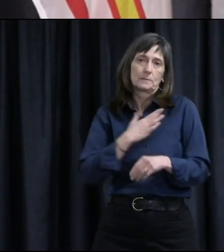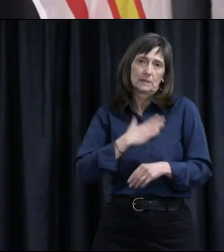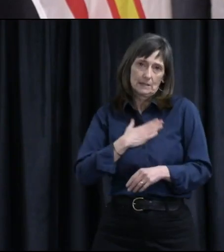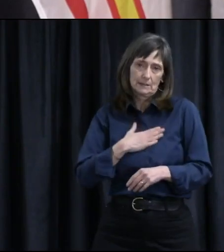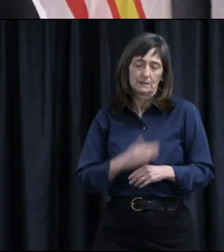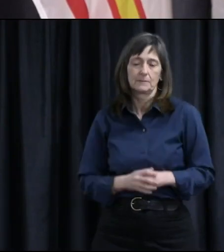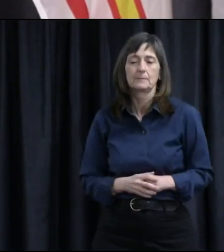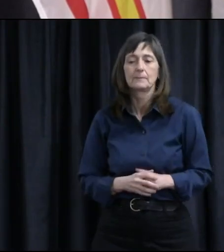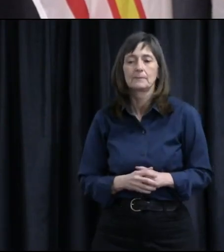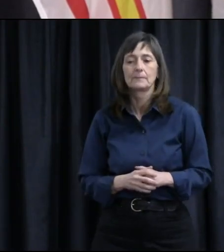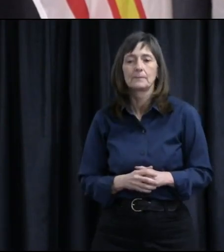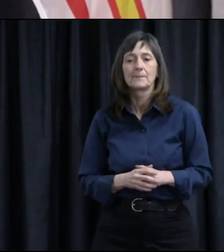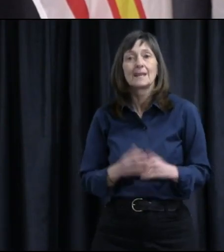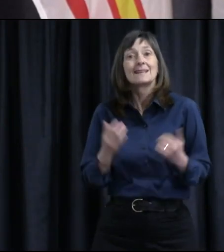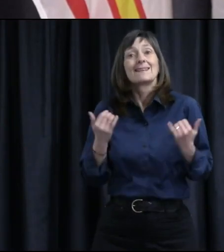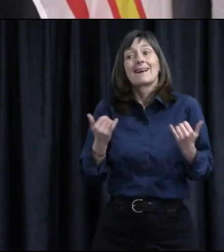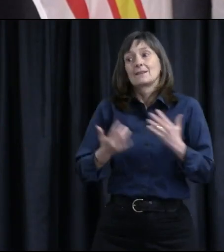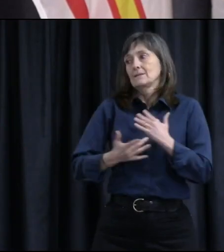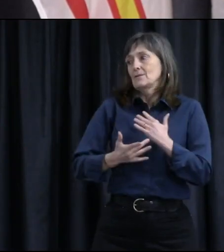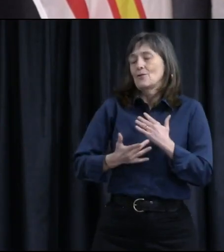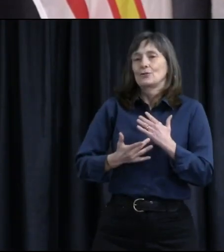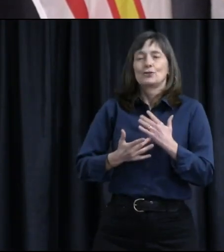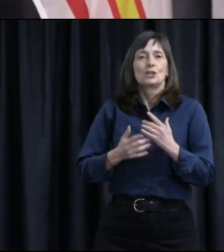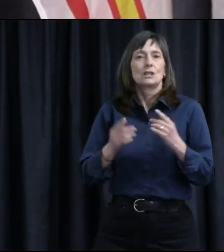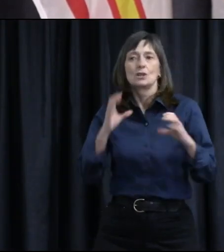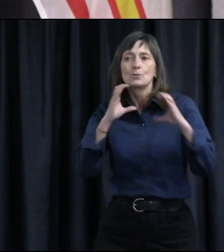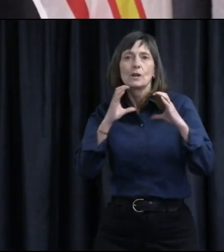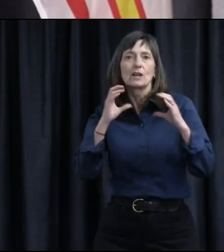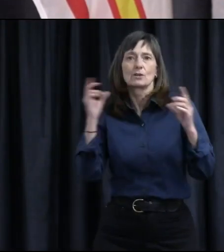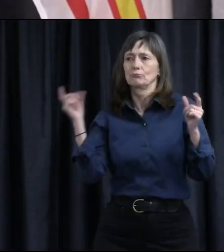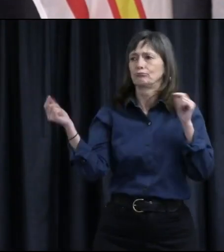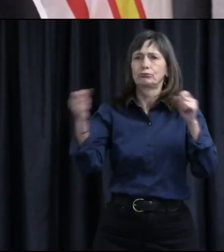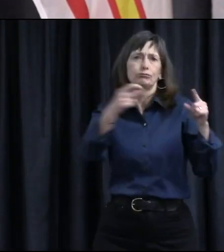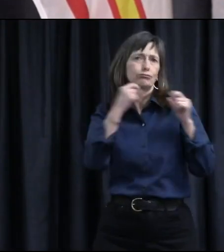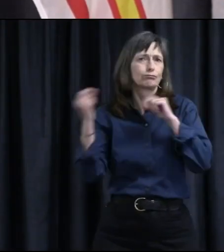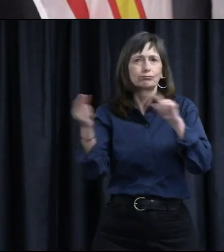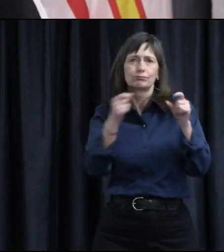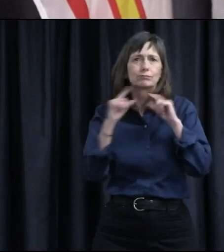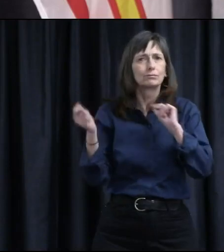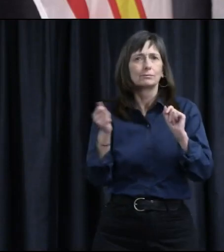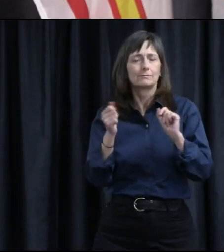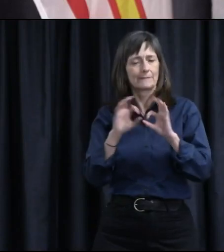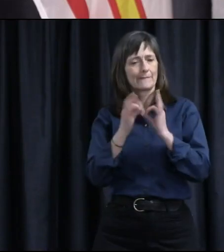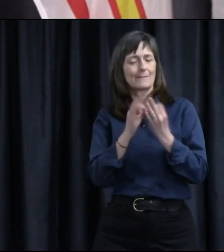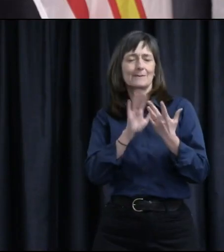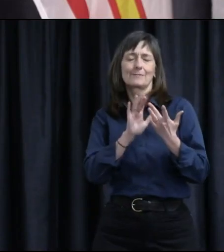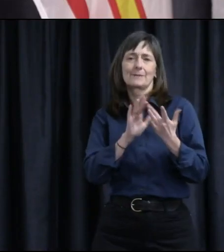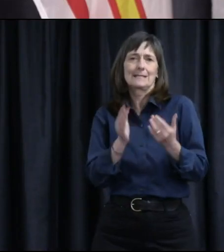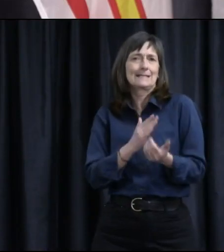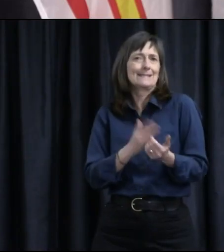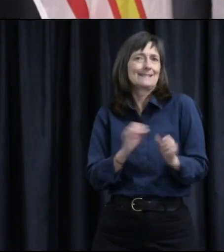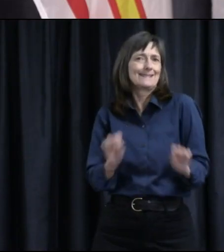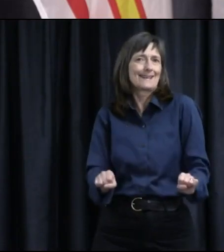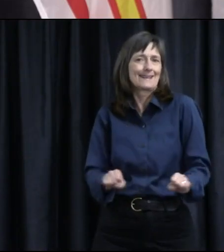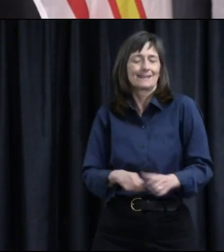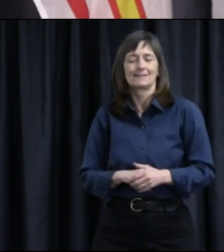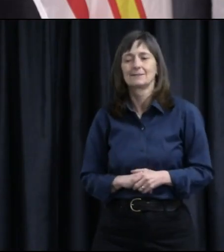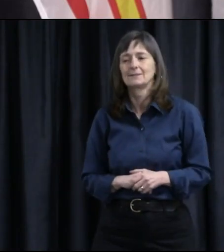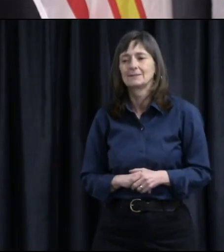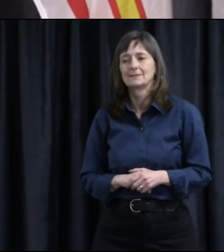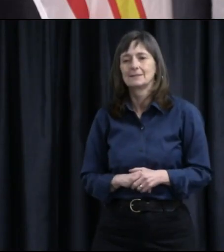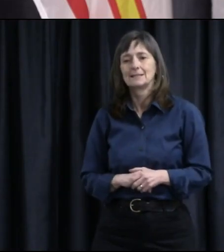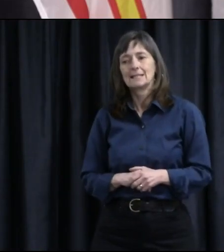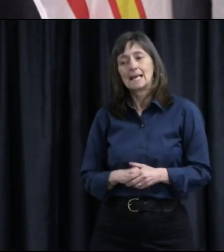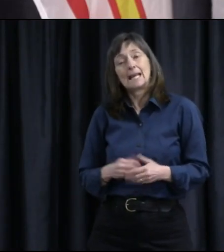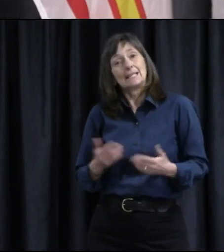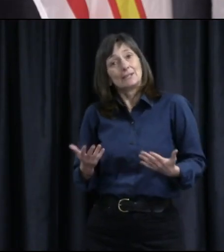constant communication. Our technology helps support us and connect us with our friends and family. Our province is known for its strong sense